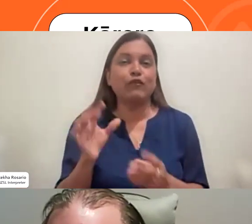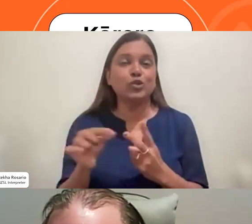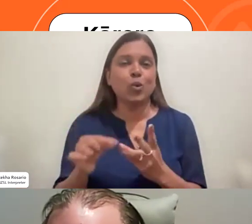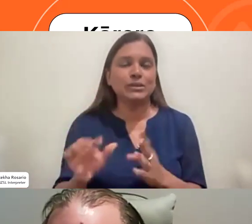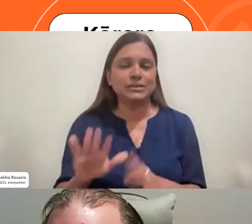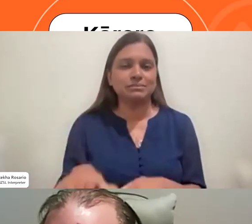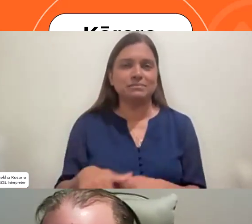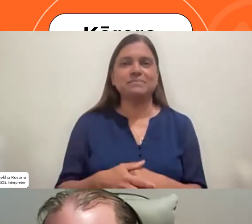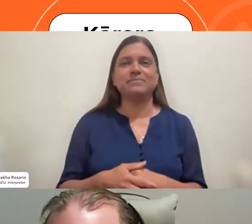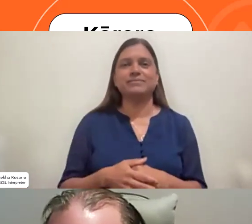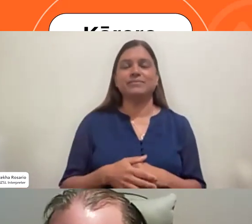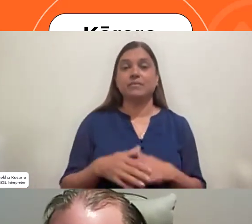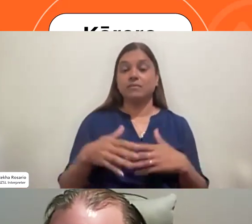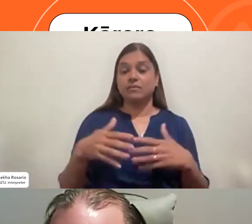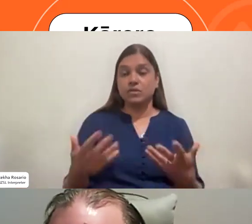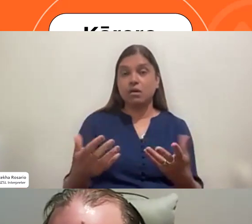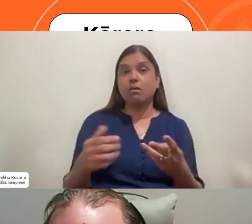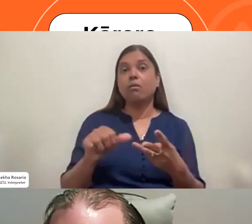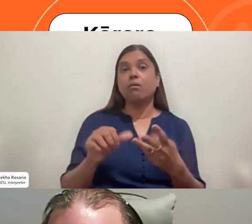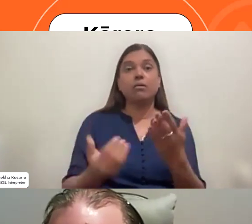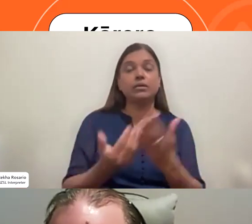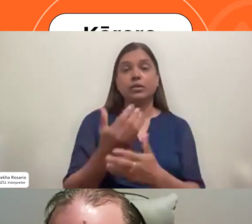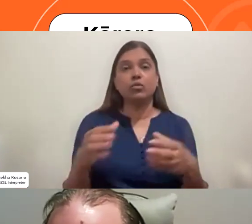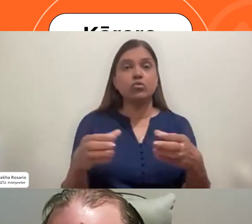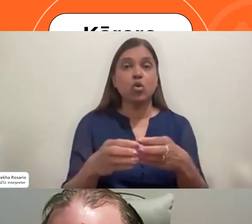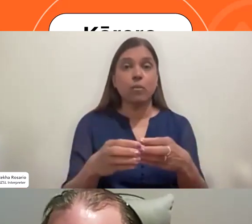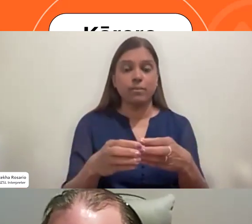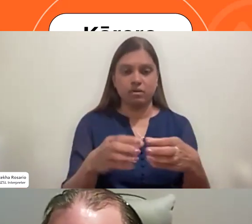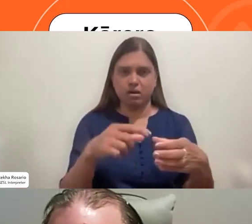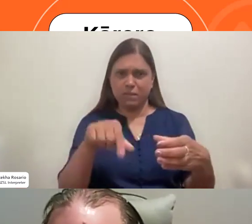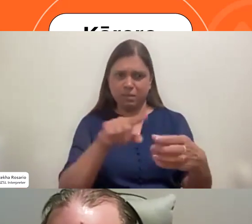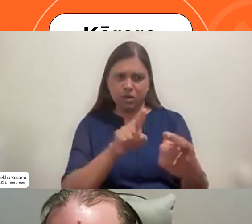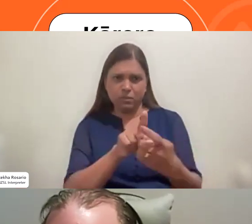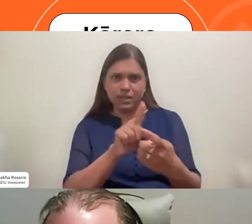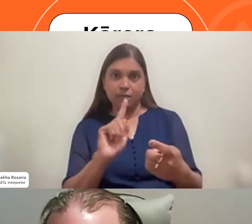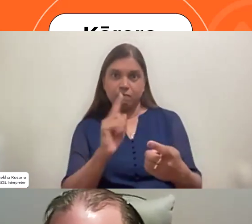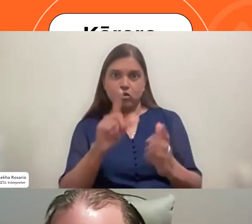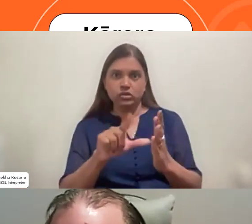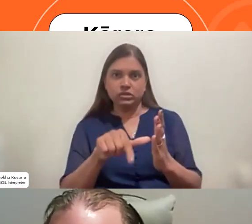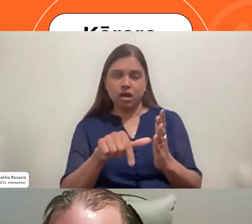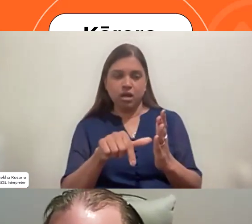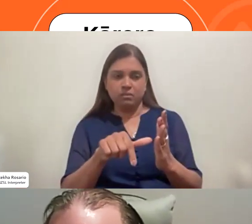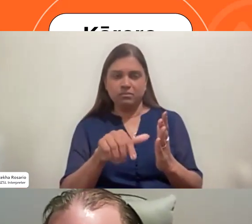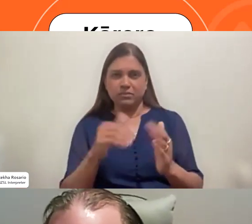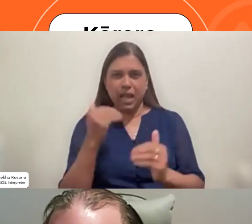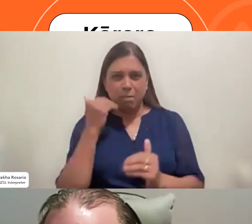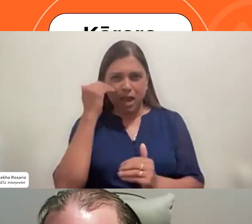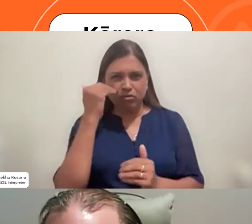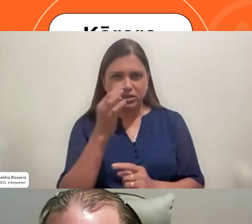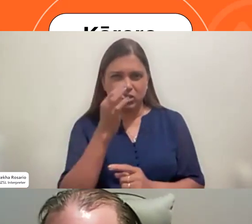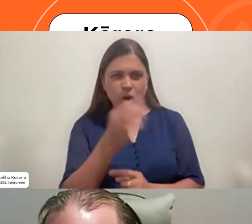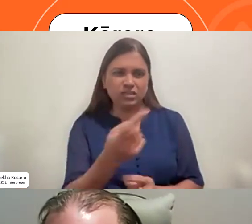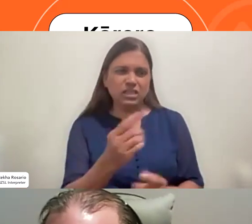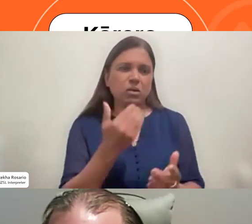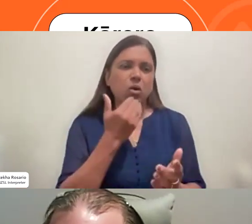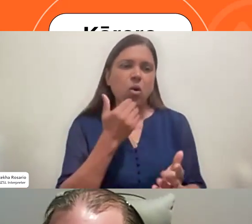maybe a new group, a lot of group of people that you don't really know that well, it can be a little bit embarrassing to ask somebody there to read the menu